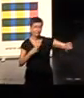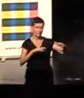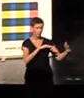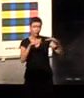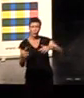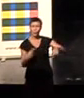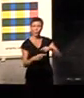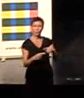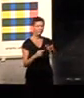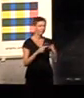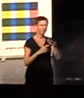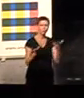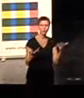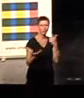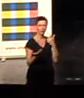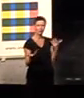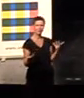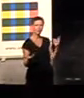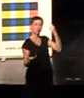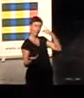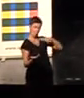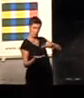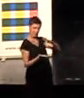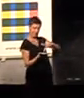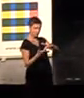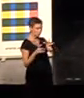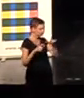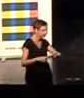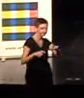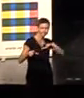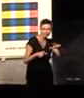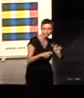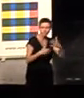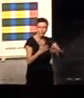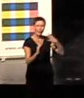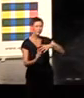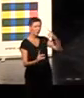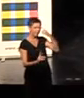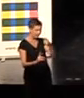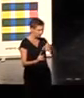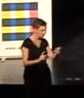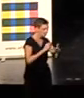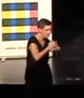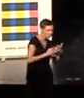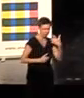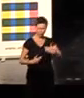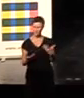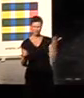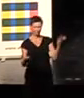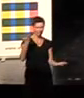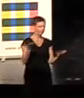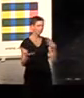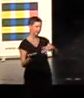zo if you want to the parties together we have to deal with social inequality is dat de limburg